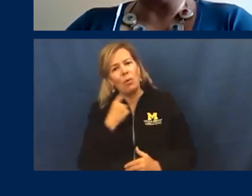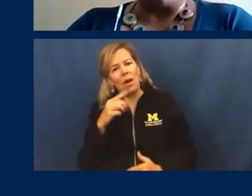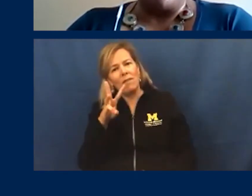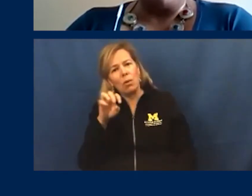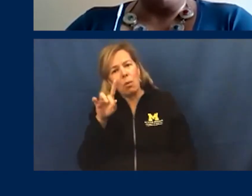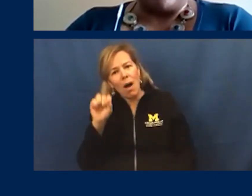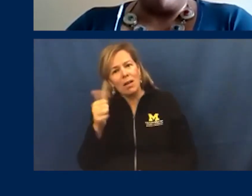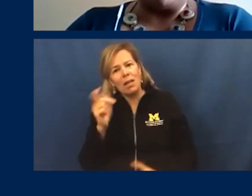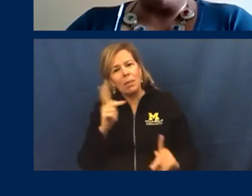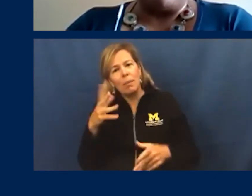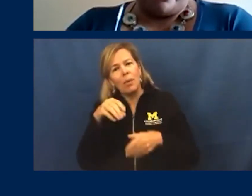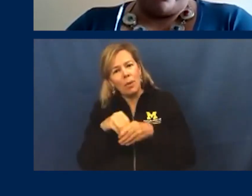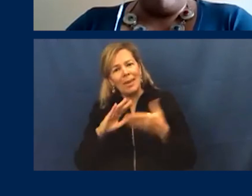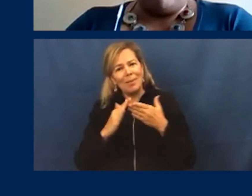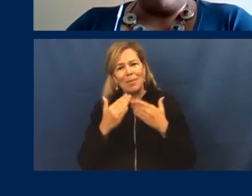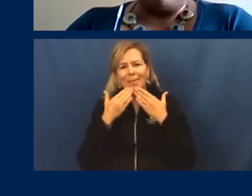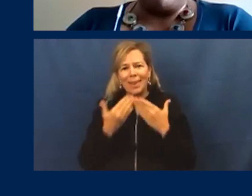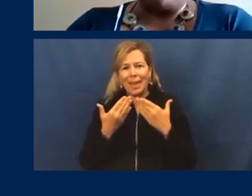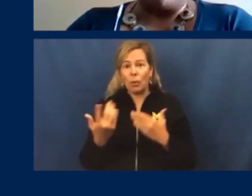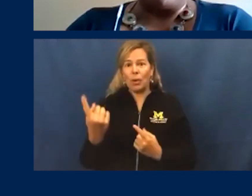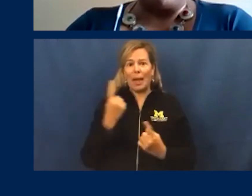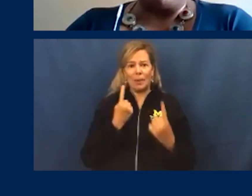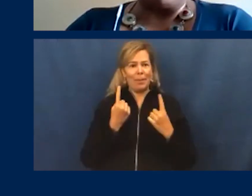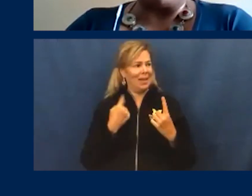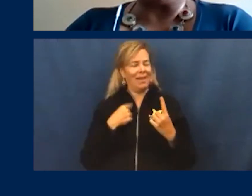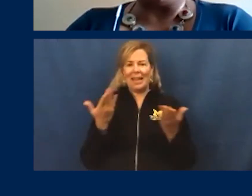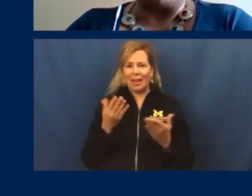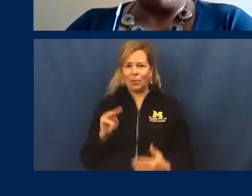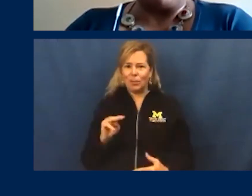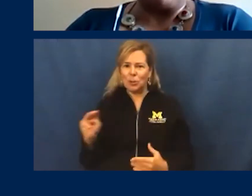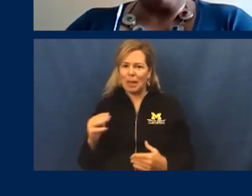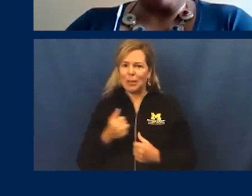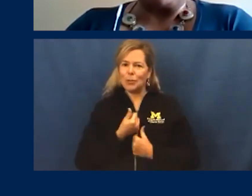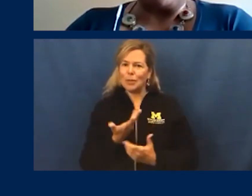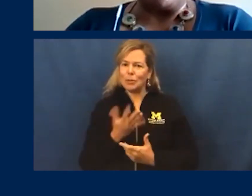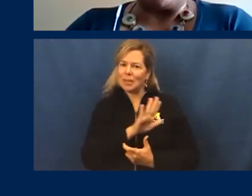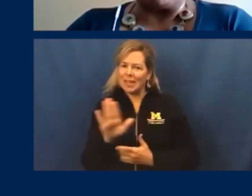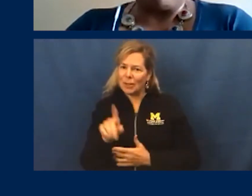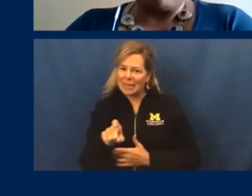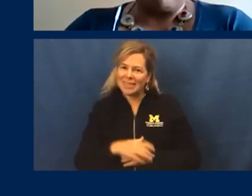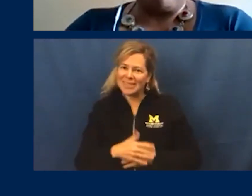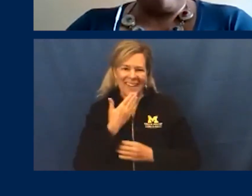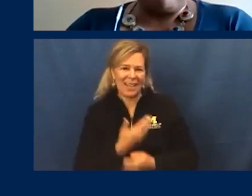talked to us, who came to me and others at Michigan Medicine to express what the needs are. So thank